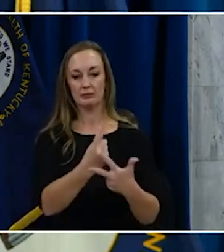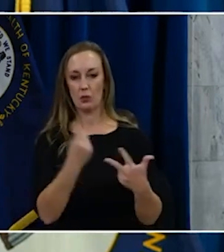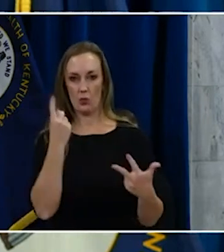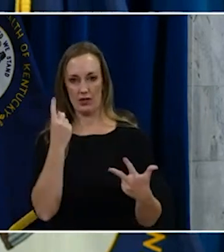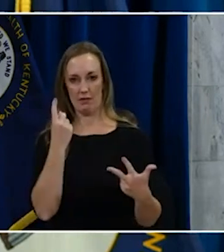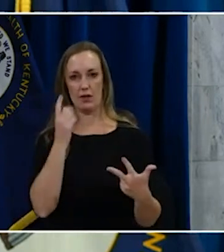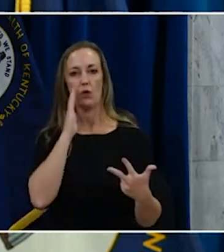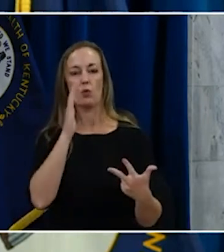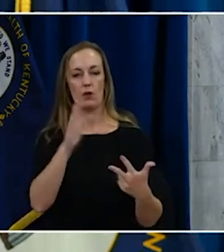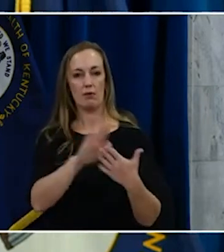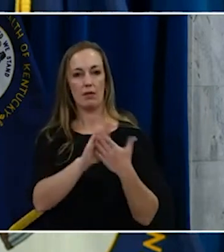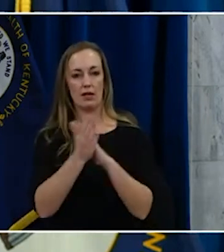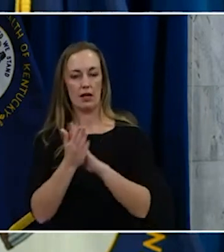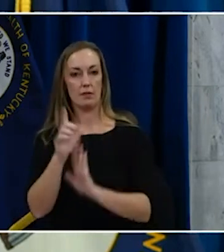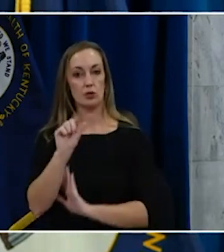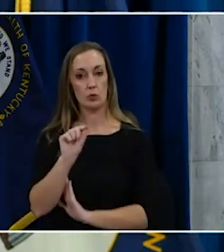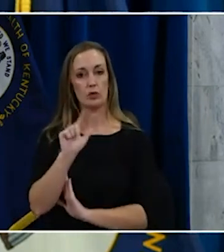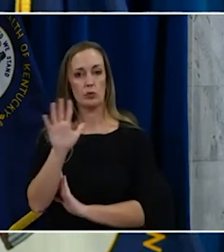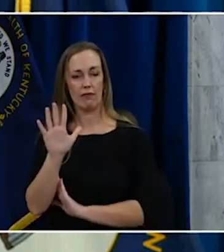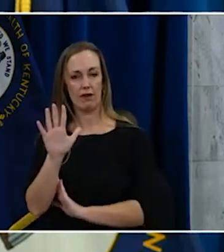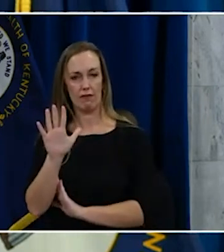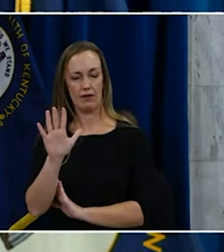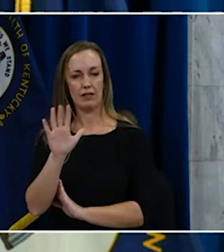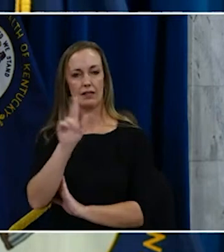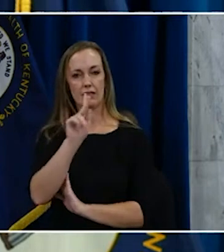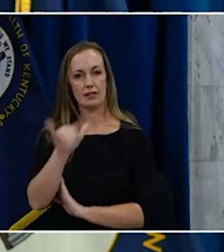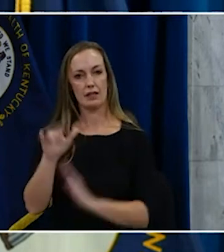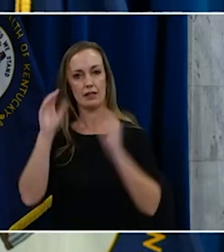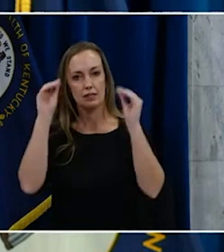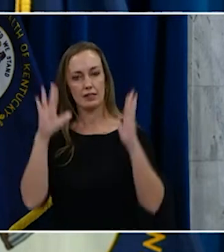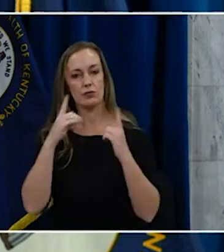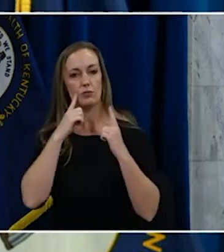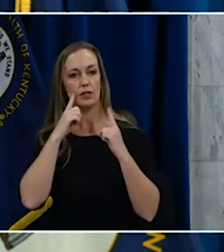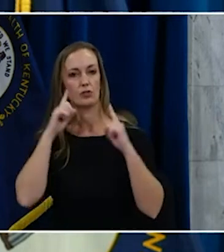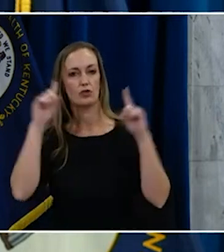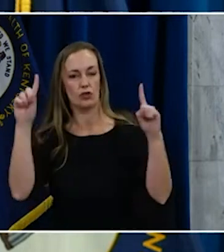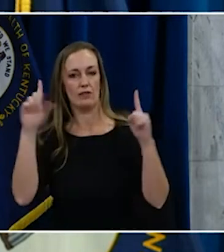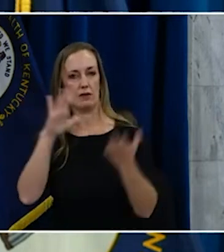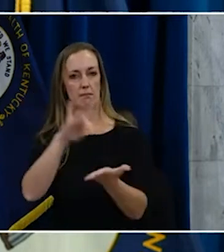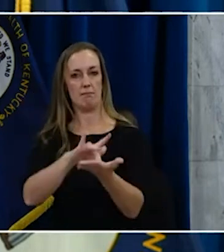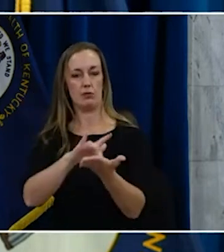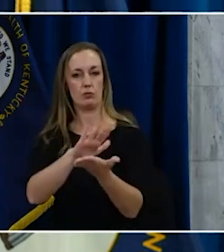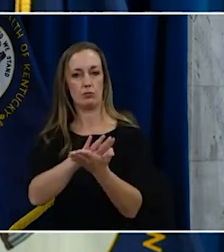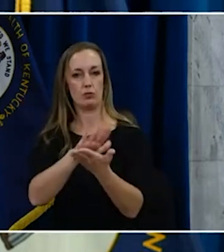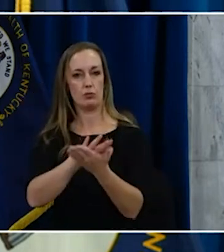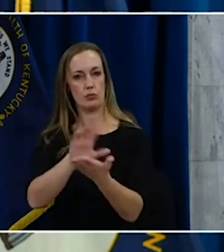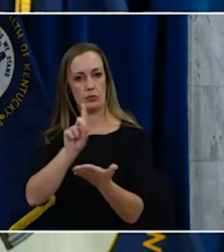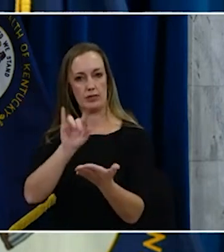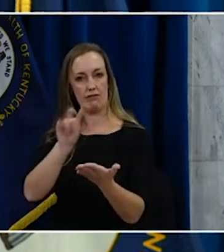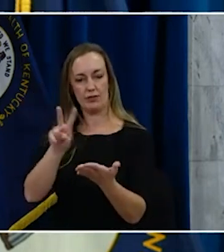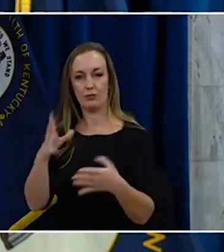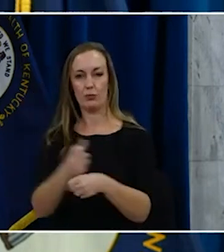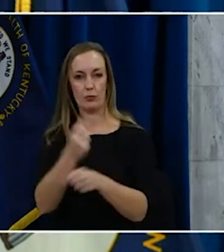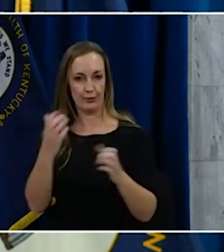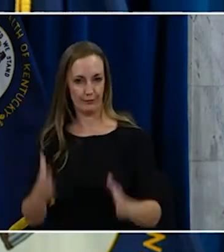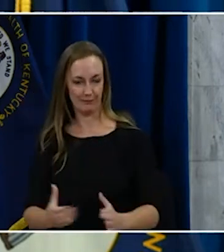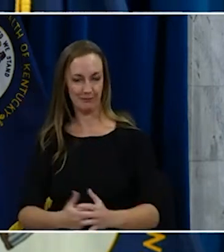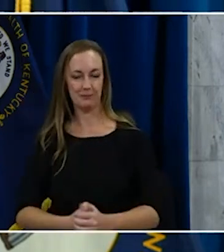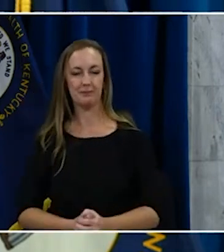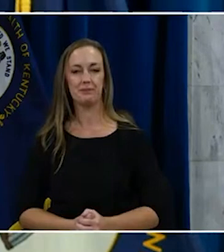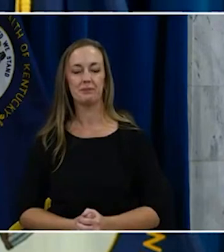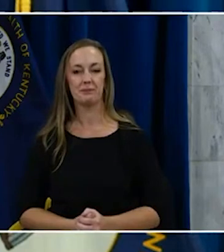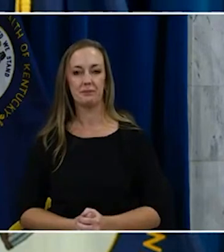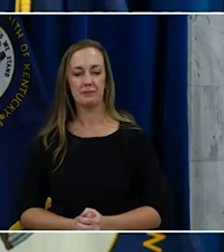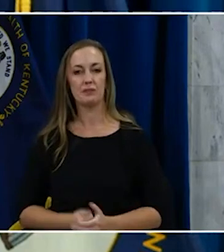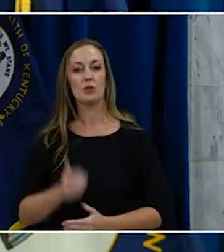the 2025 Kentucky Teacher Achievement Middle School Division winner